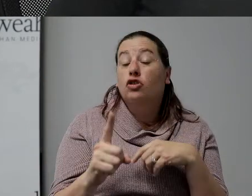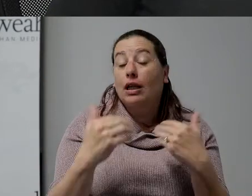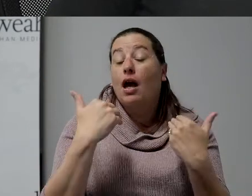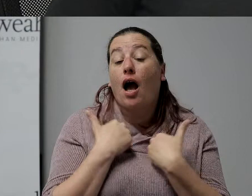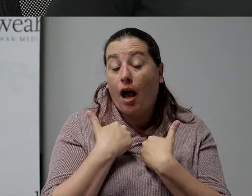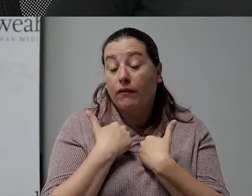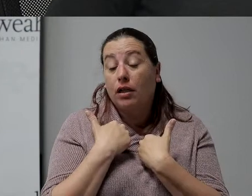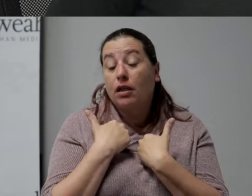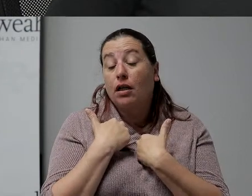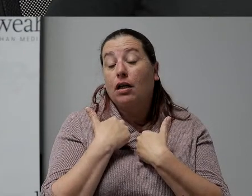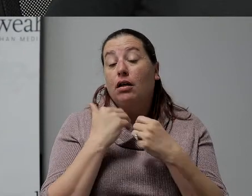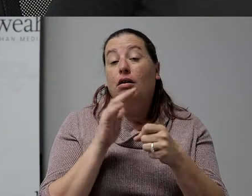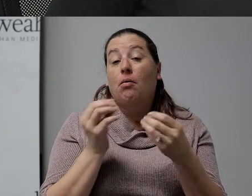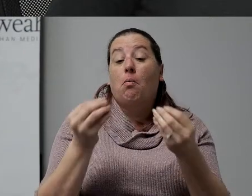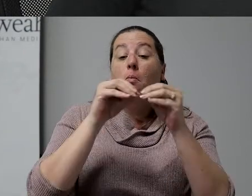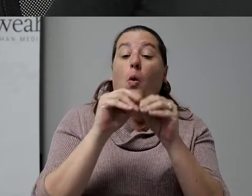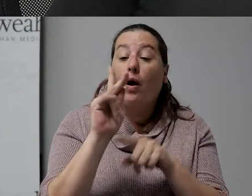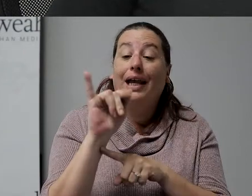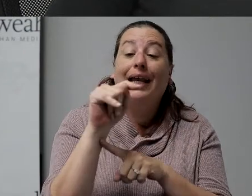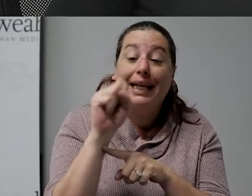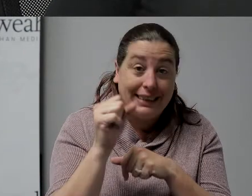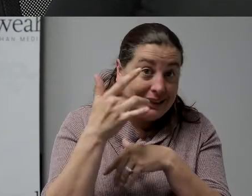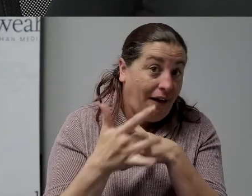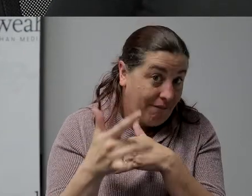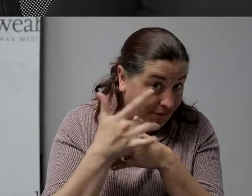more specimen collection kits available